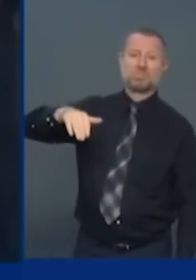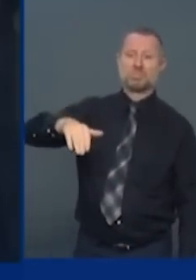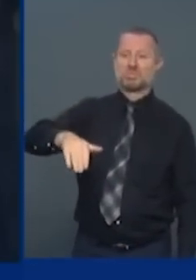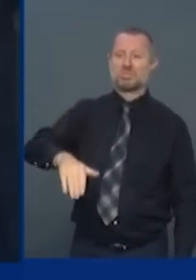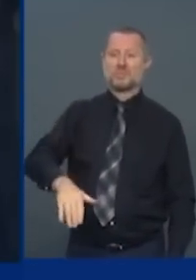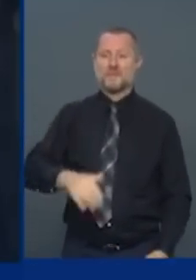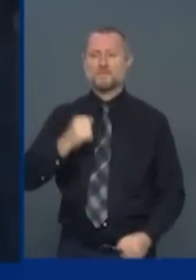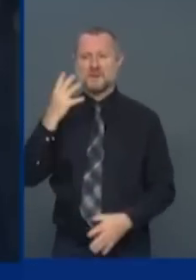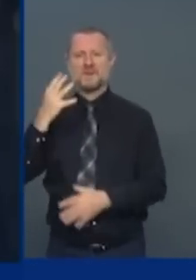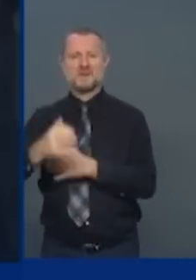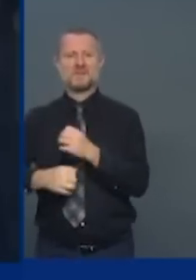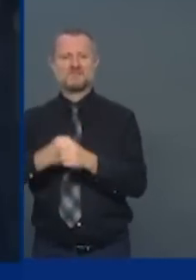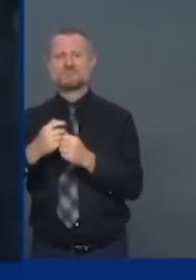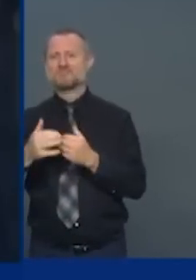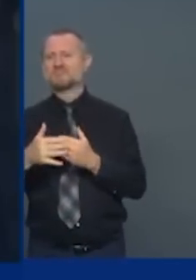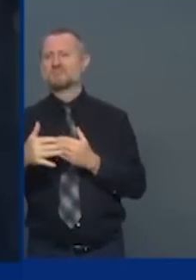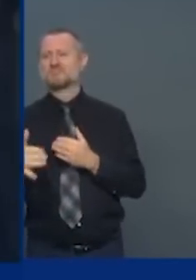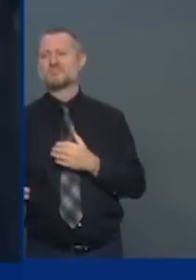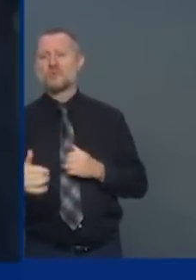says that.